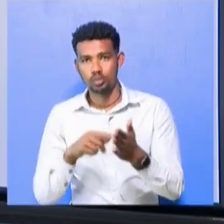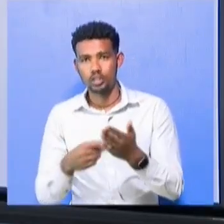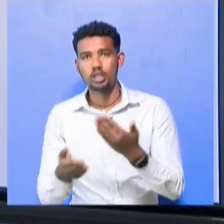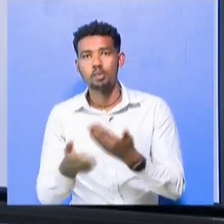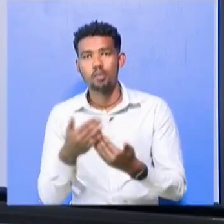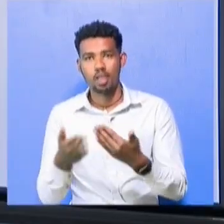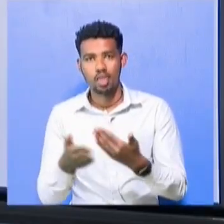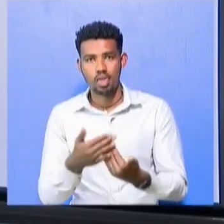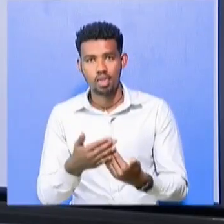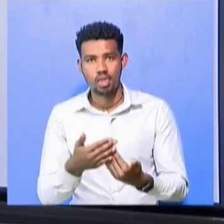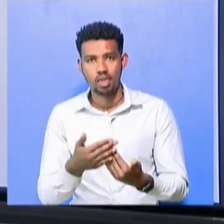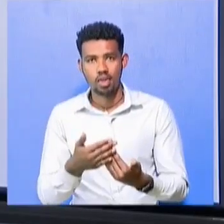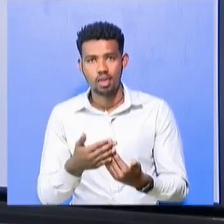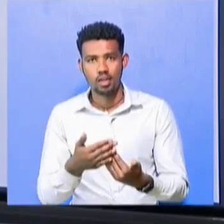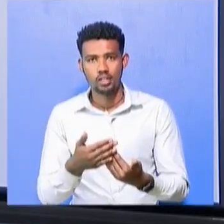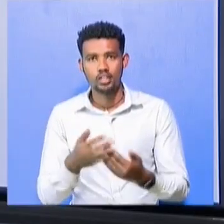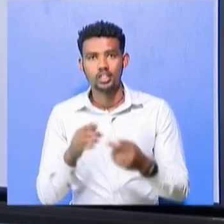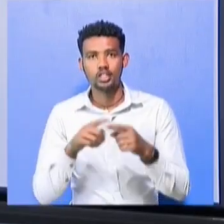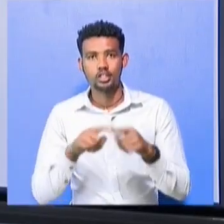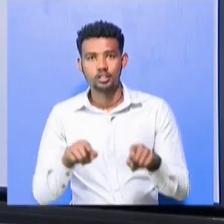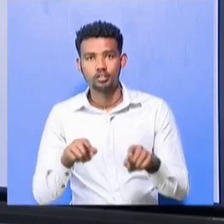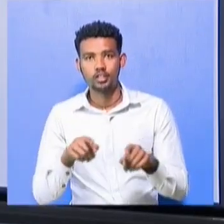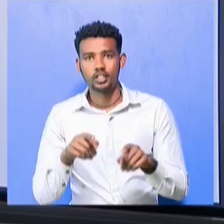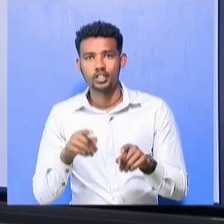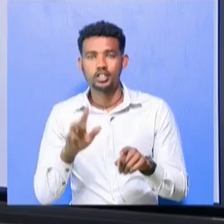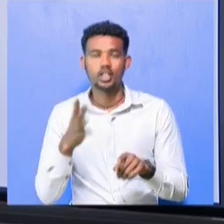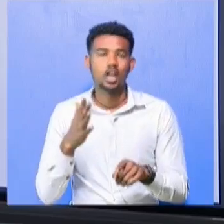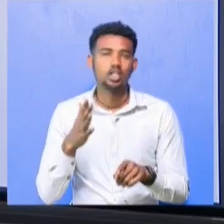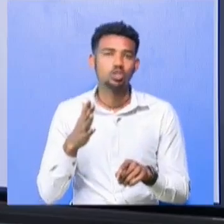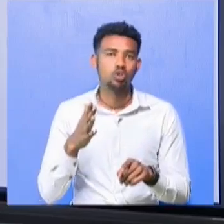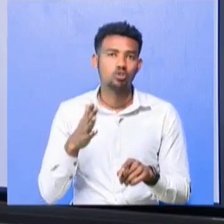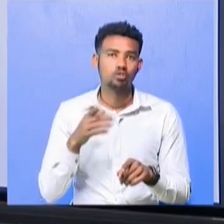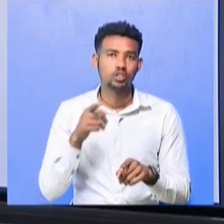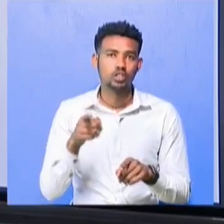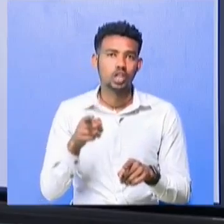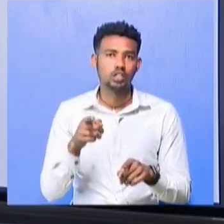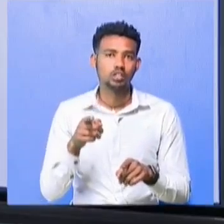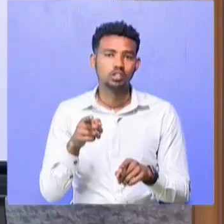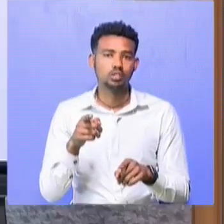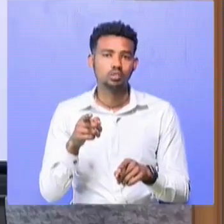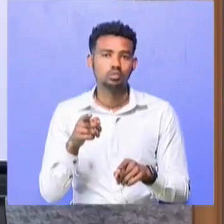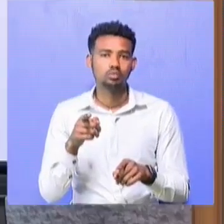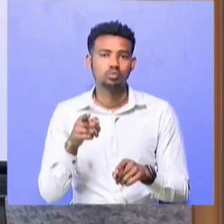simply different kinds of phrases that helps you to,